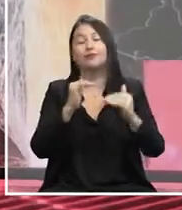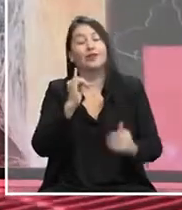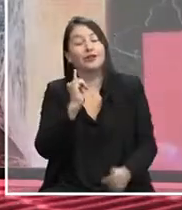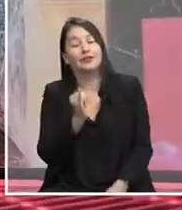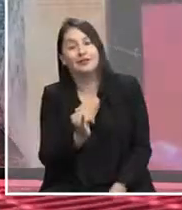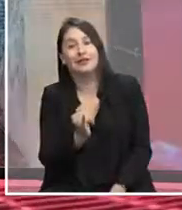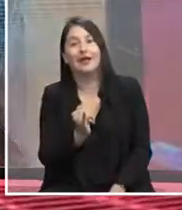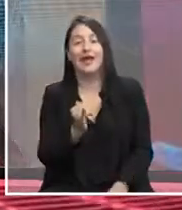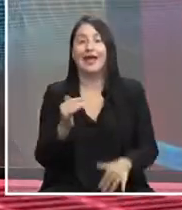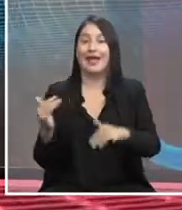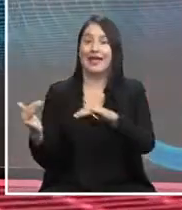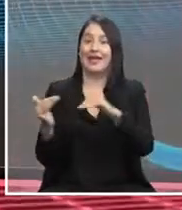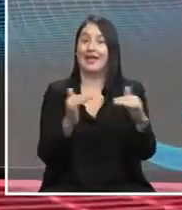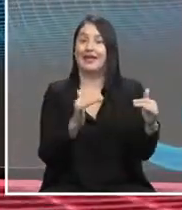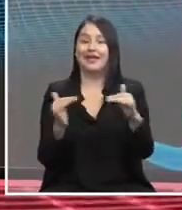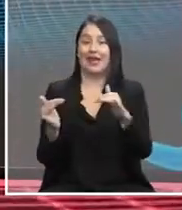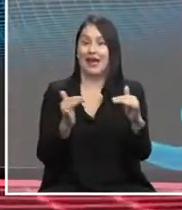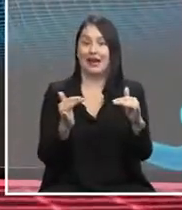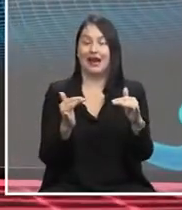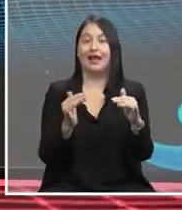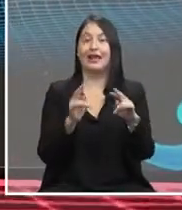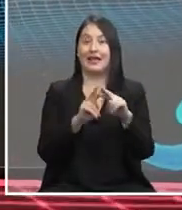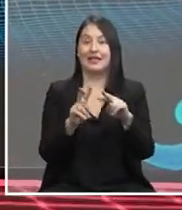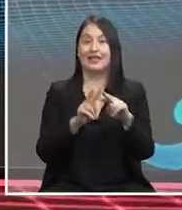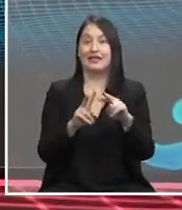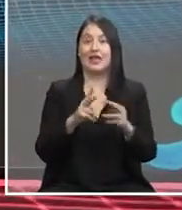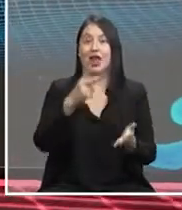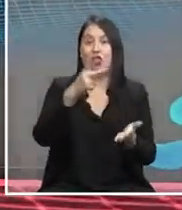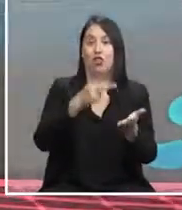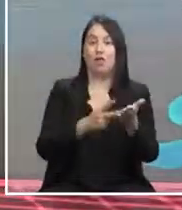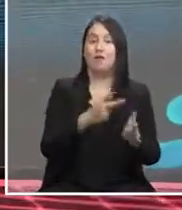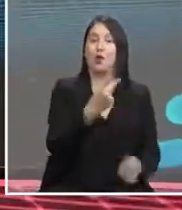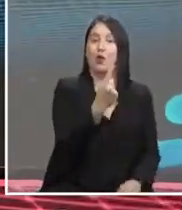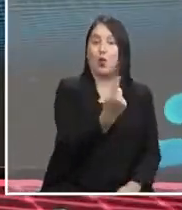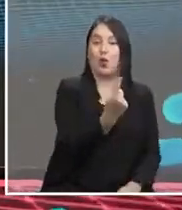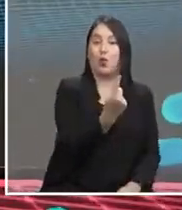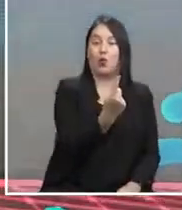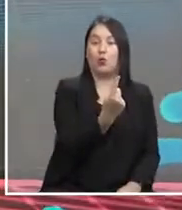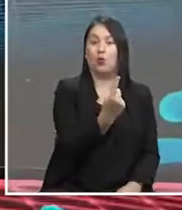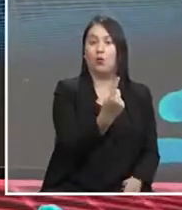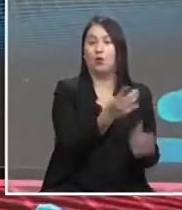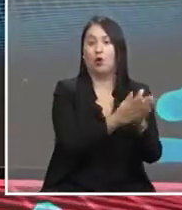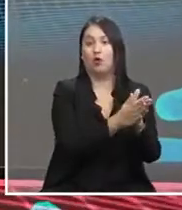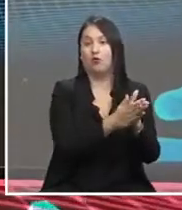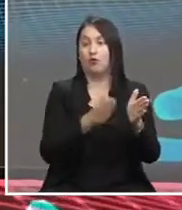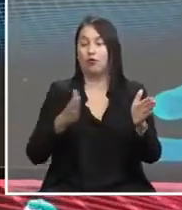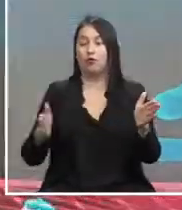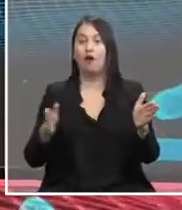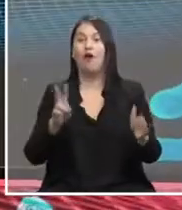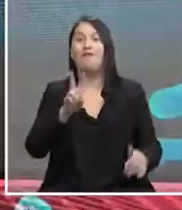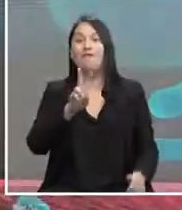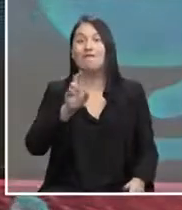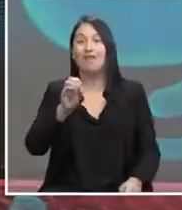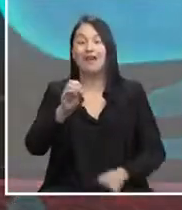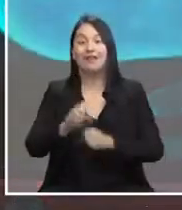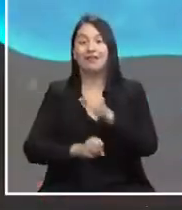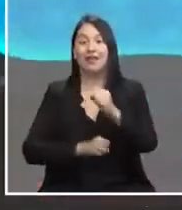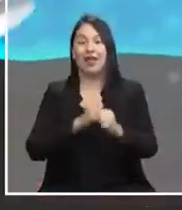since 2001 in the past 20 years was a matter of counterinsurgency.